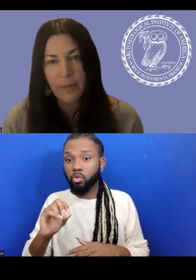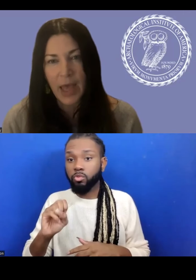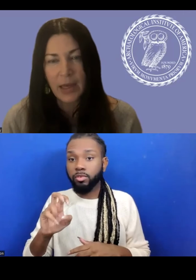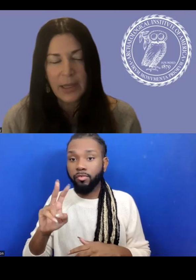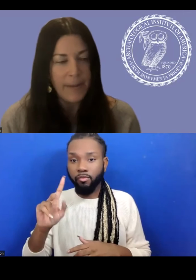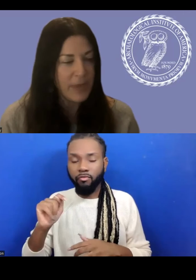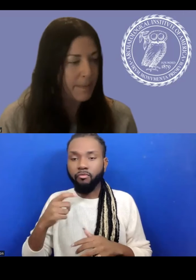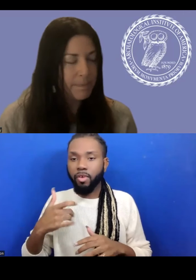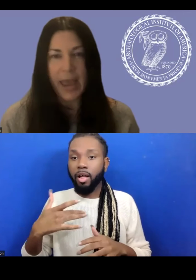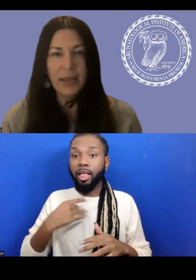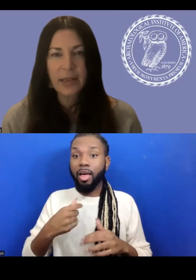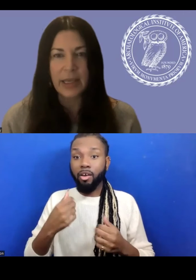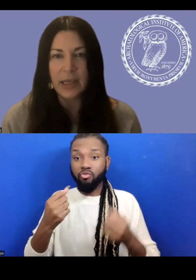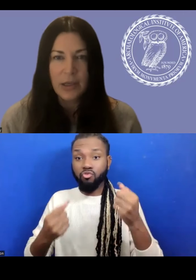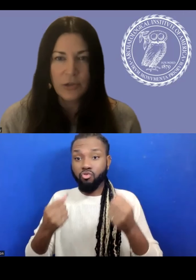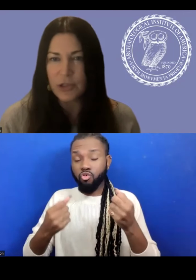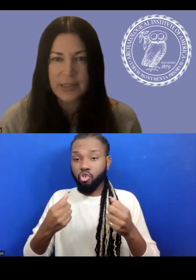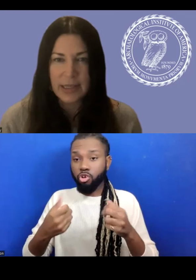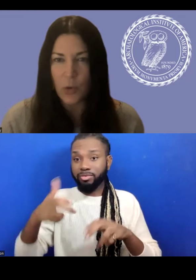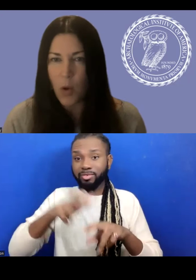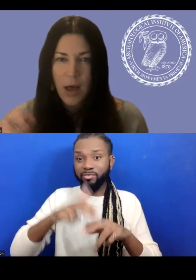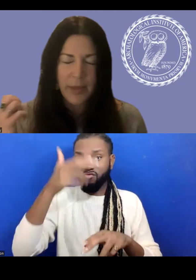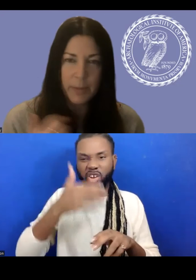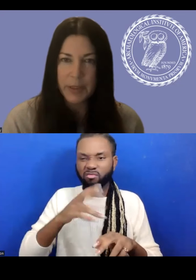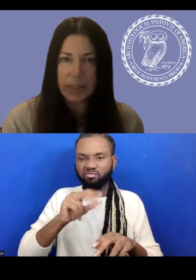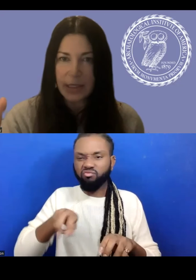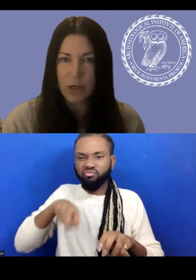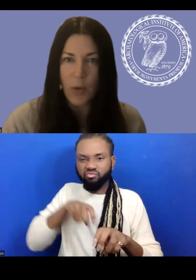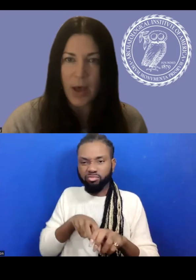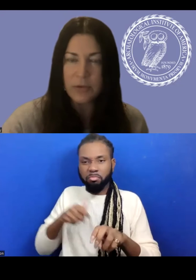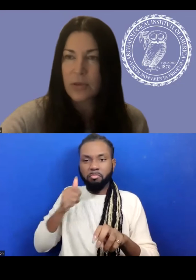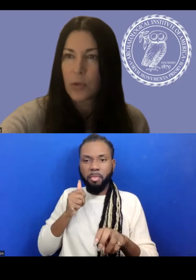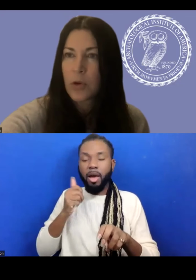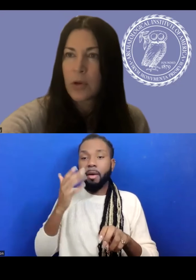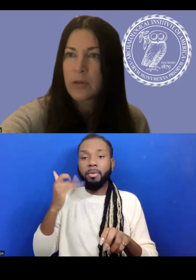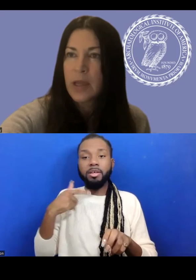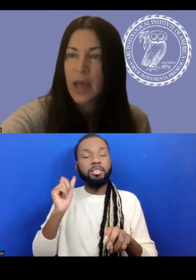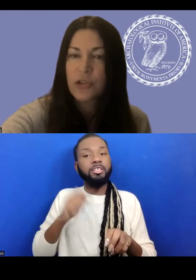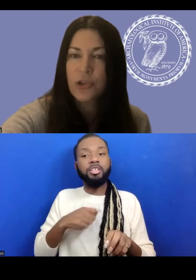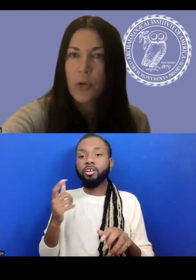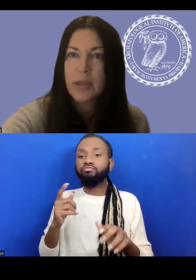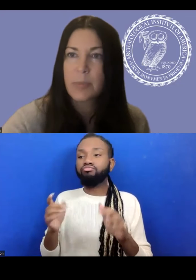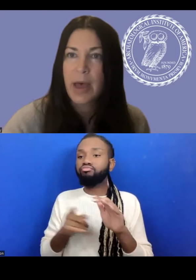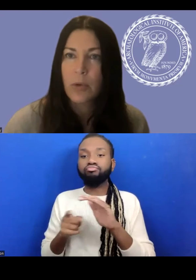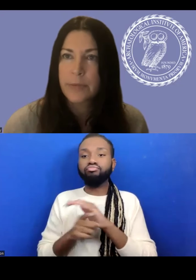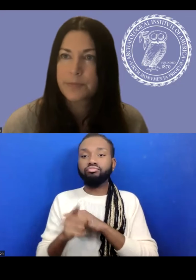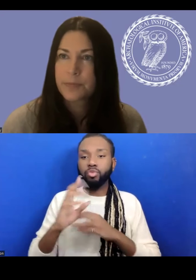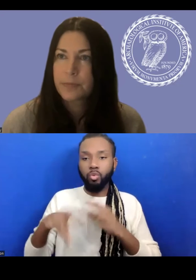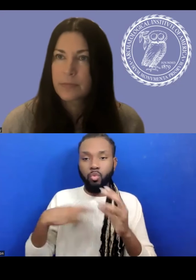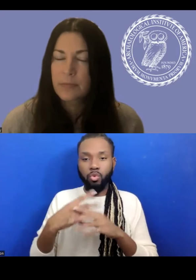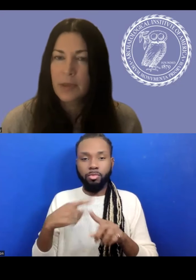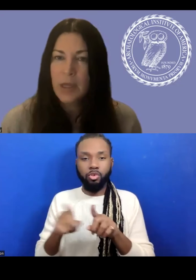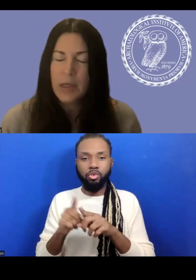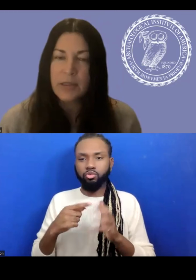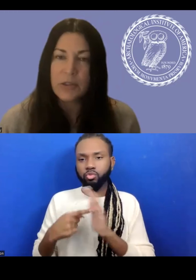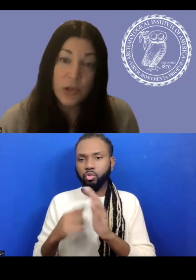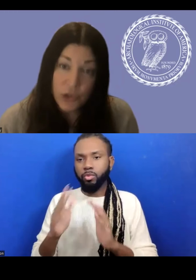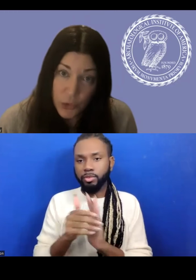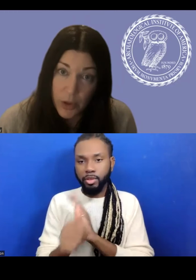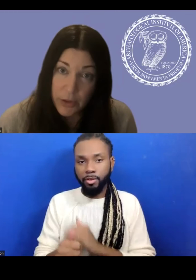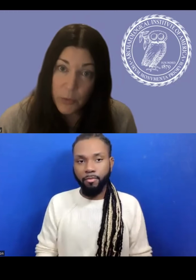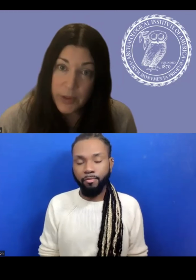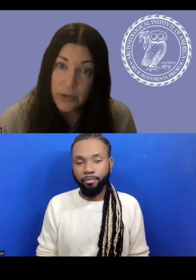gave him that manly je ne sais quoi, that ability to go out into the world and show his power.